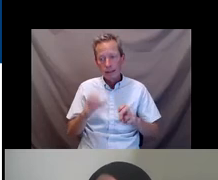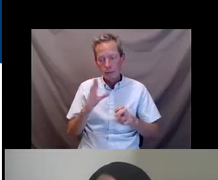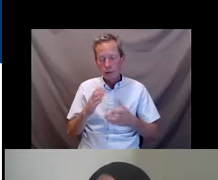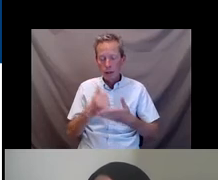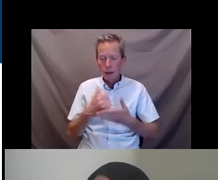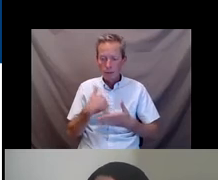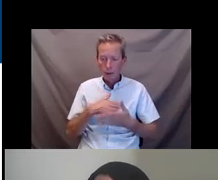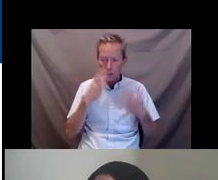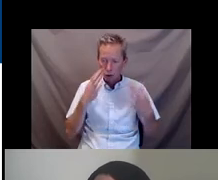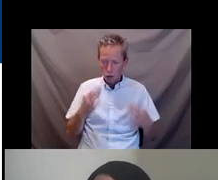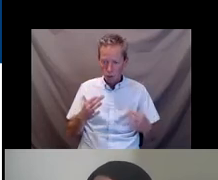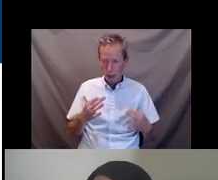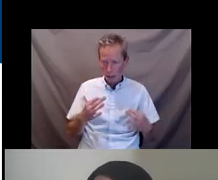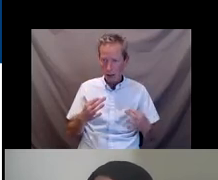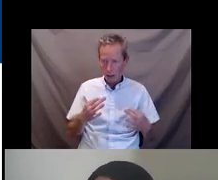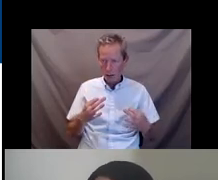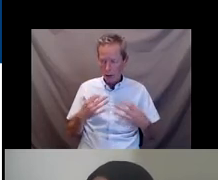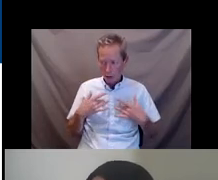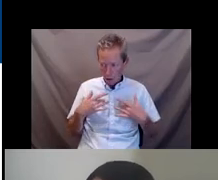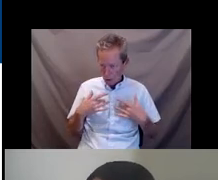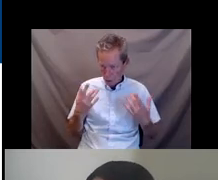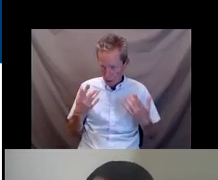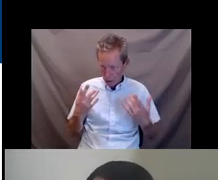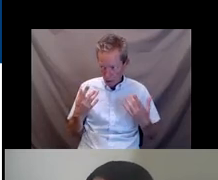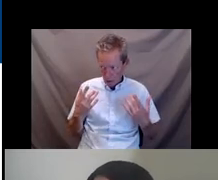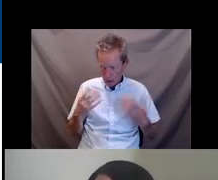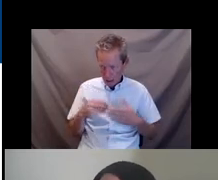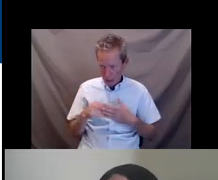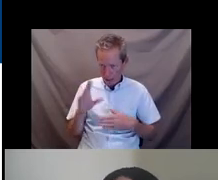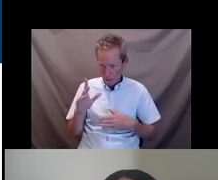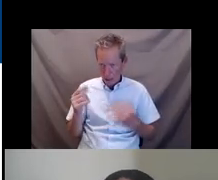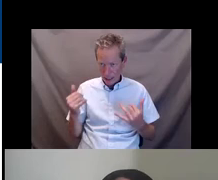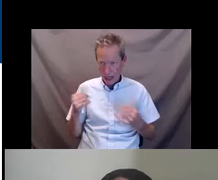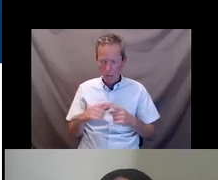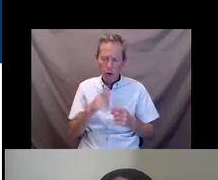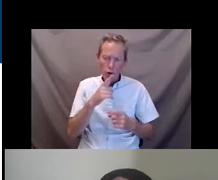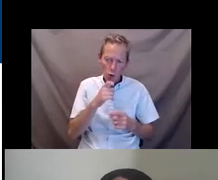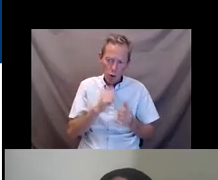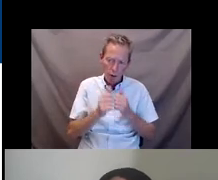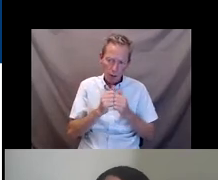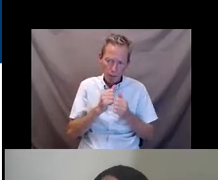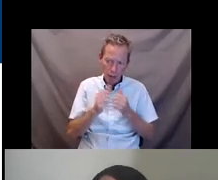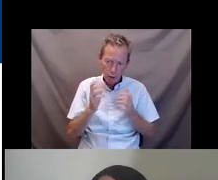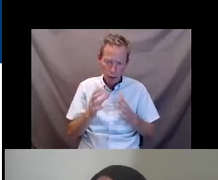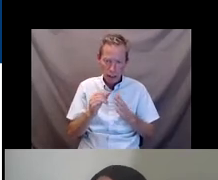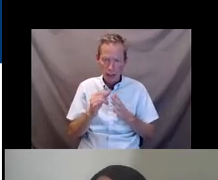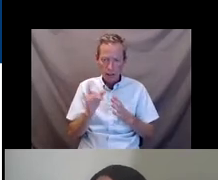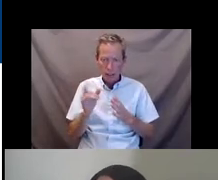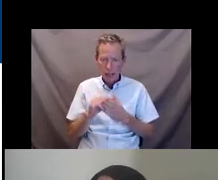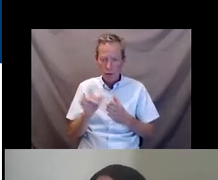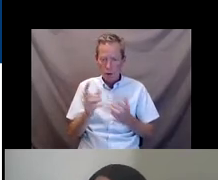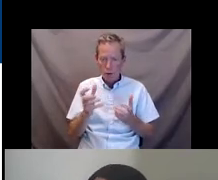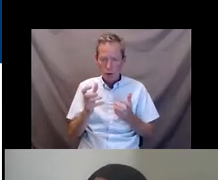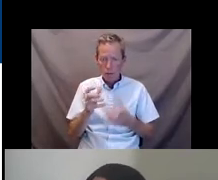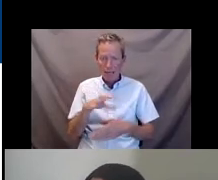determine where we are at in the market, but who are our competitors and is that where we want to be in the market? And if not,